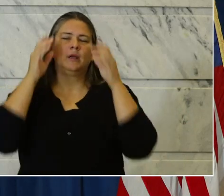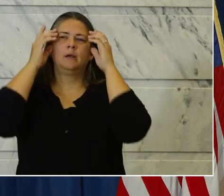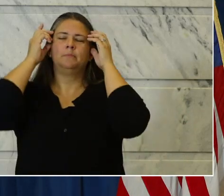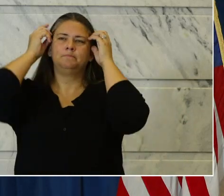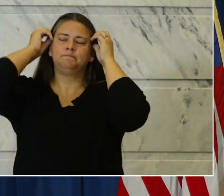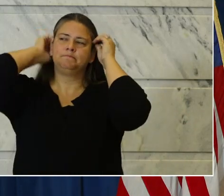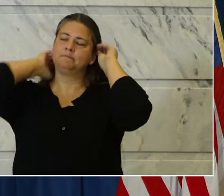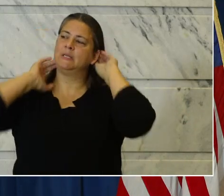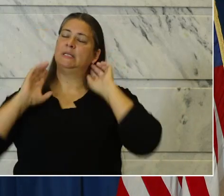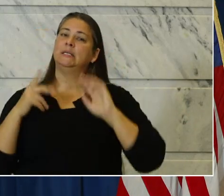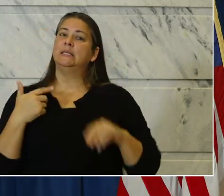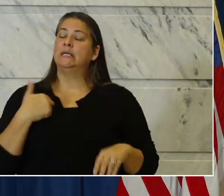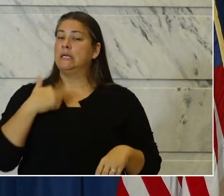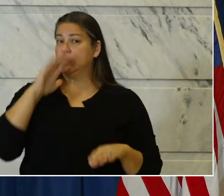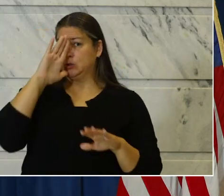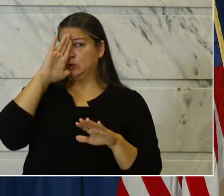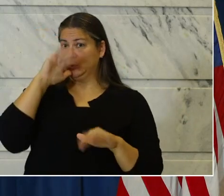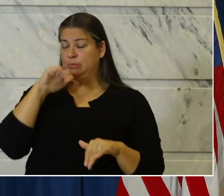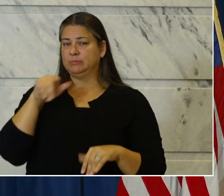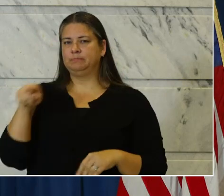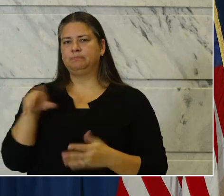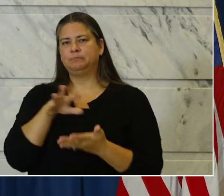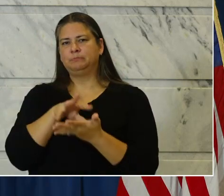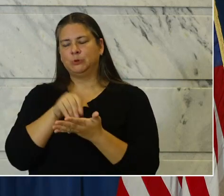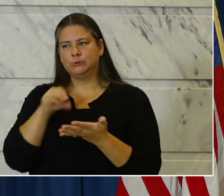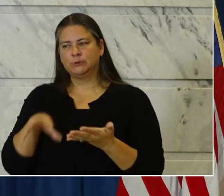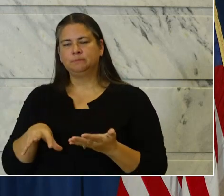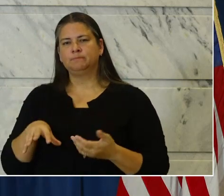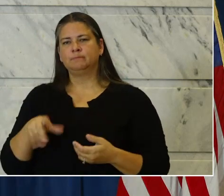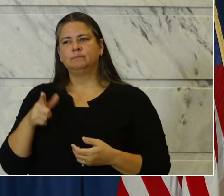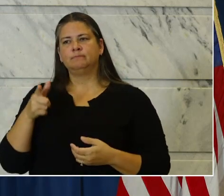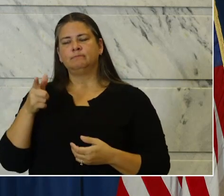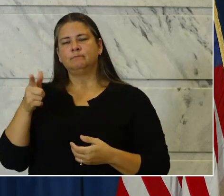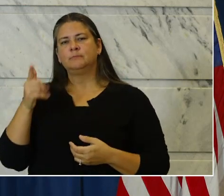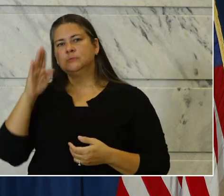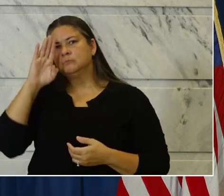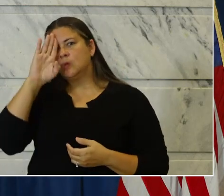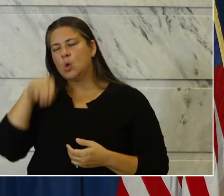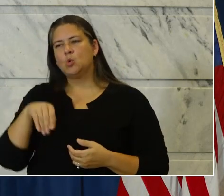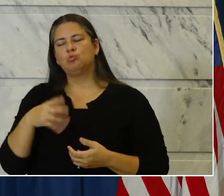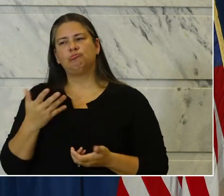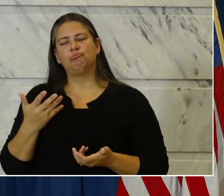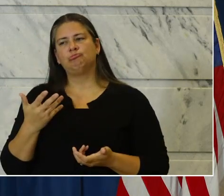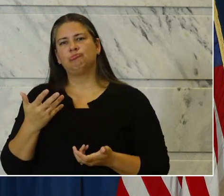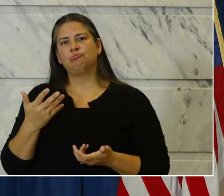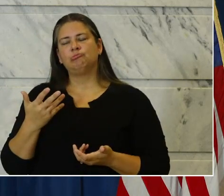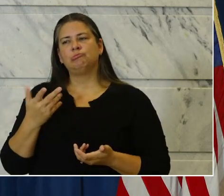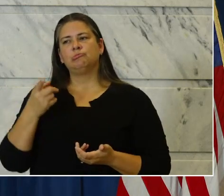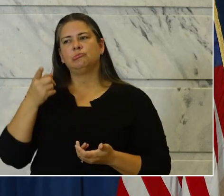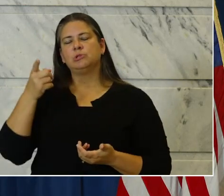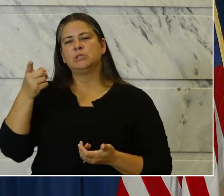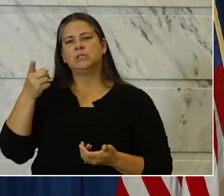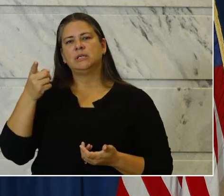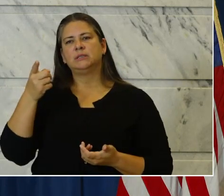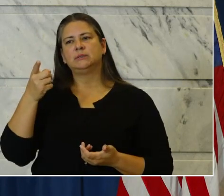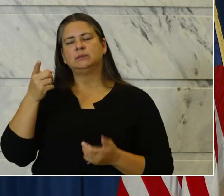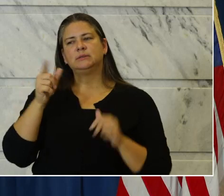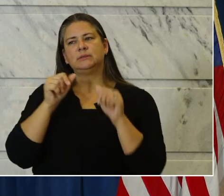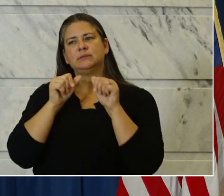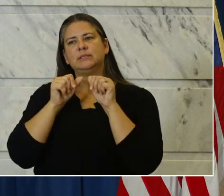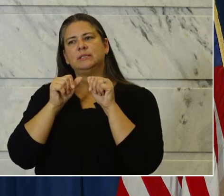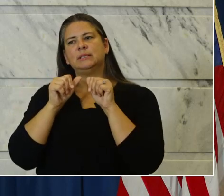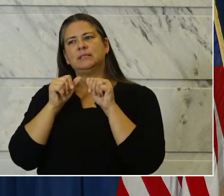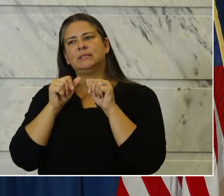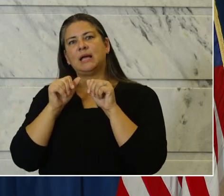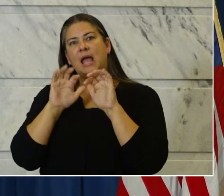I hope that our students continue to know that their ability to continue to be in and at a university in the way they are